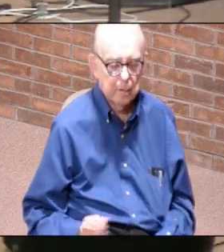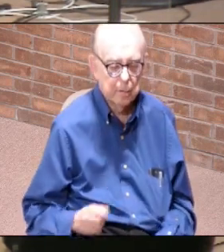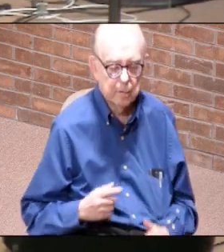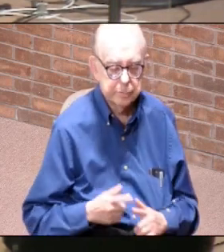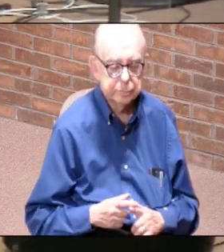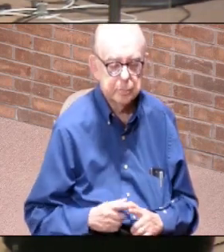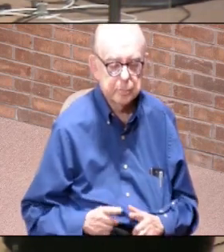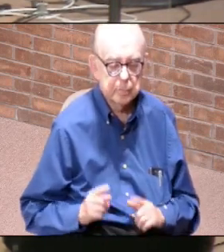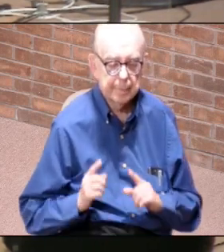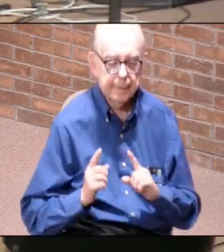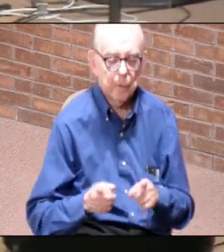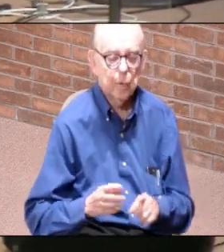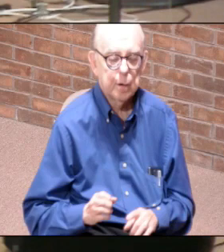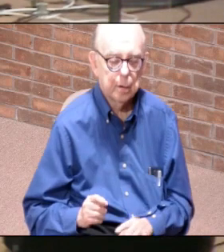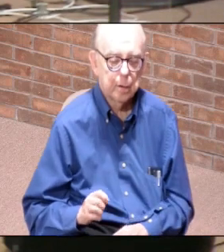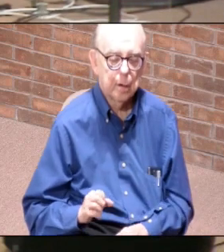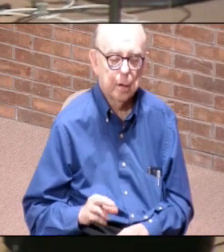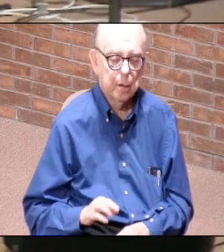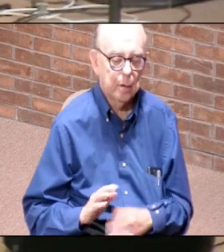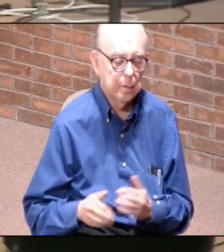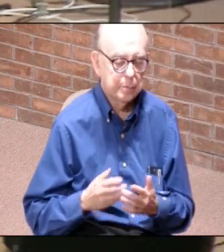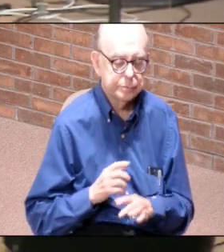then going on tour